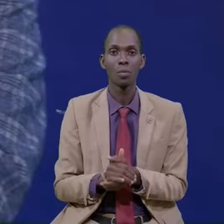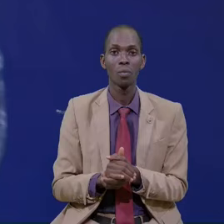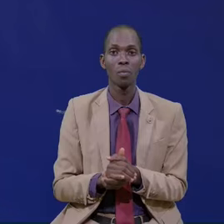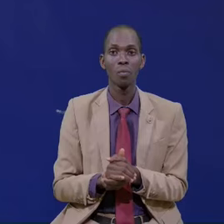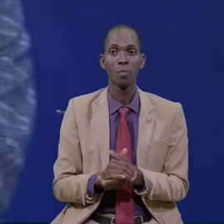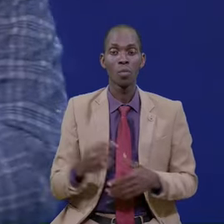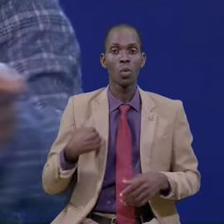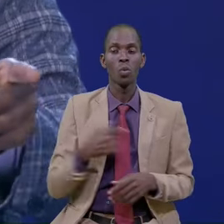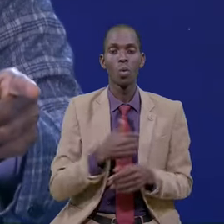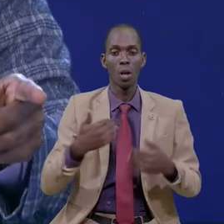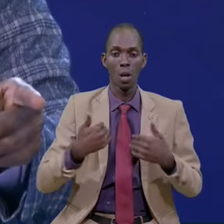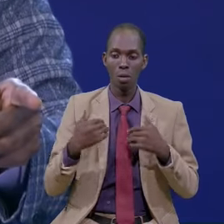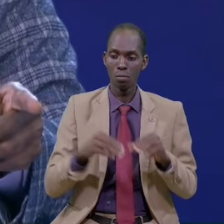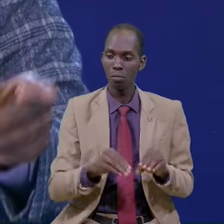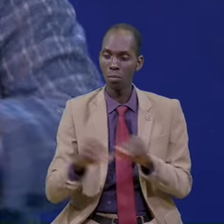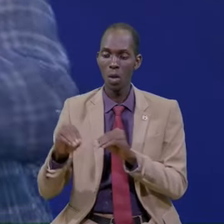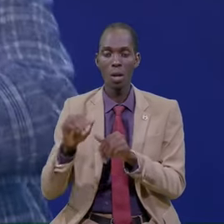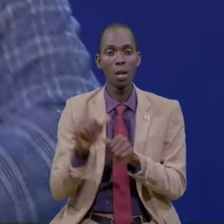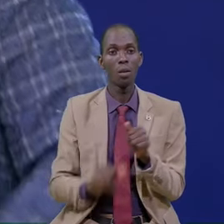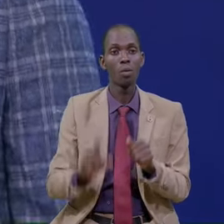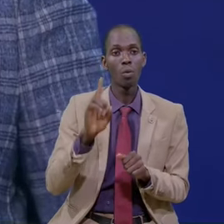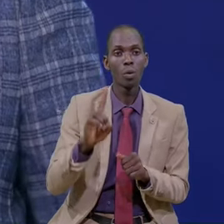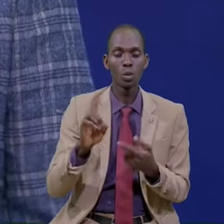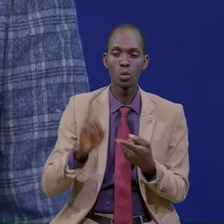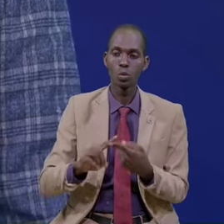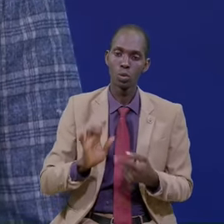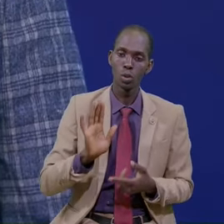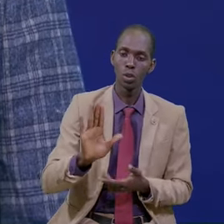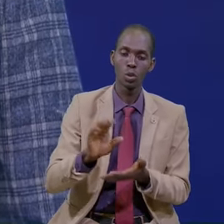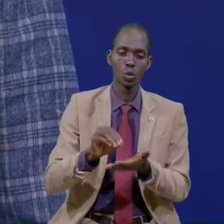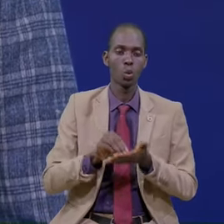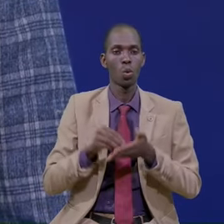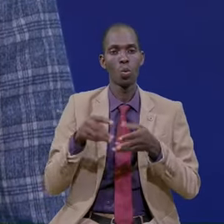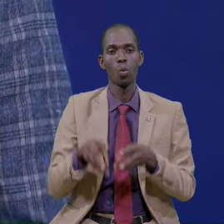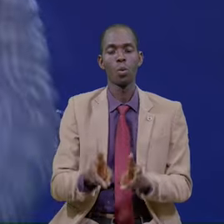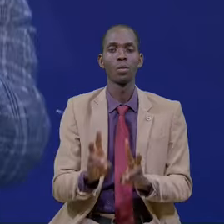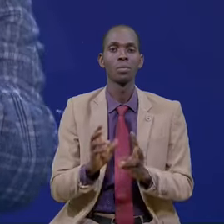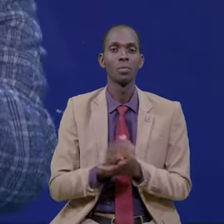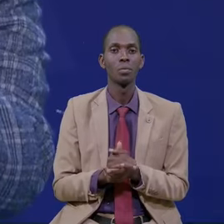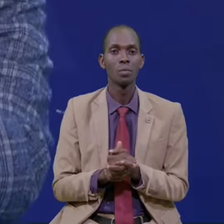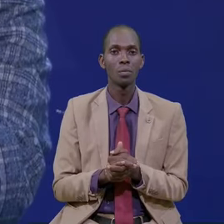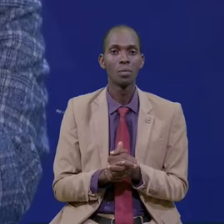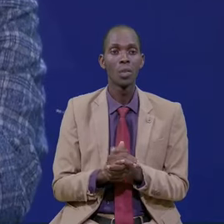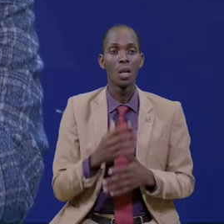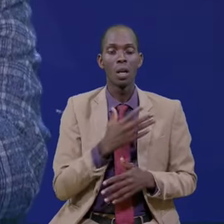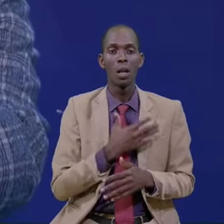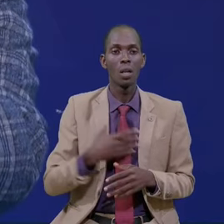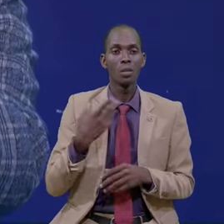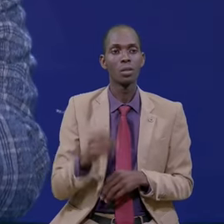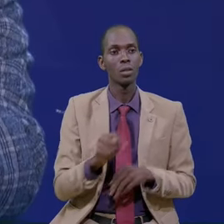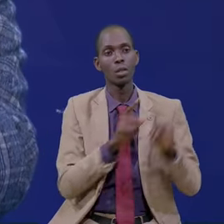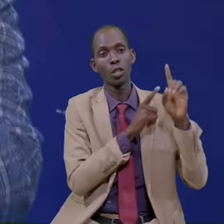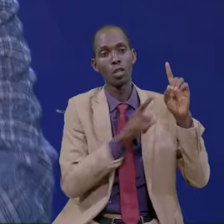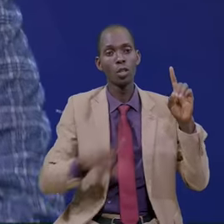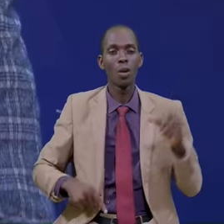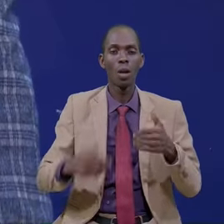I will have turned everyone to his own way and the Lord